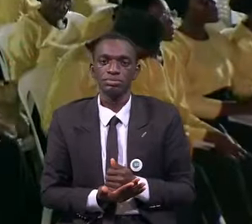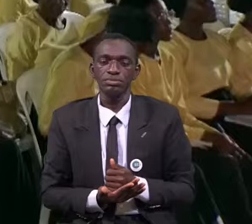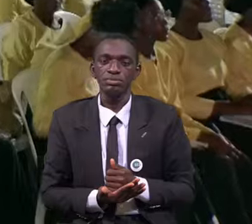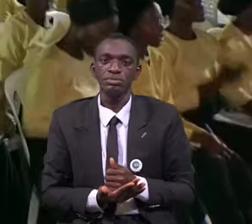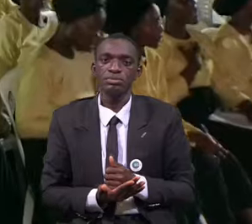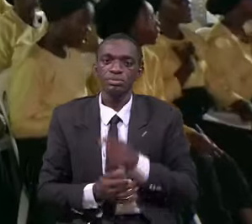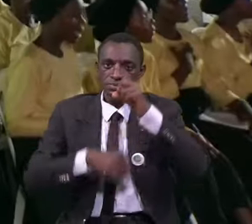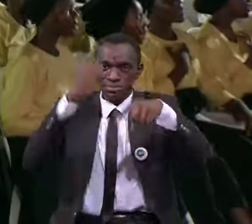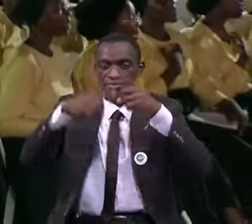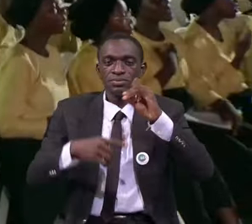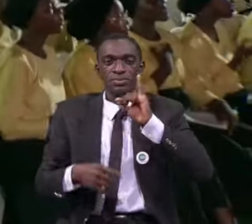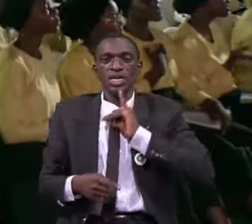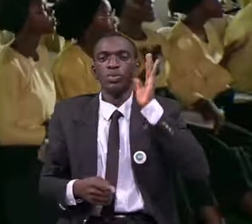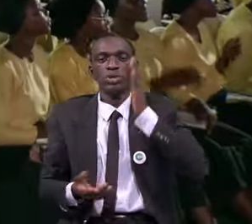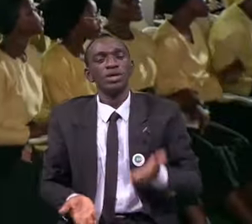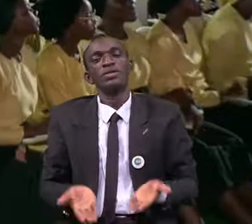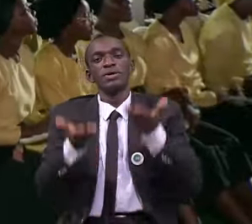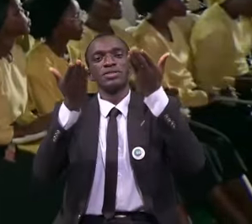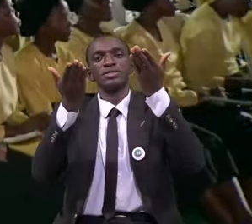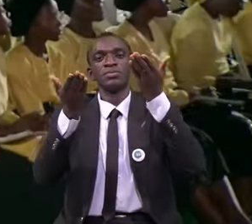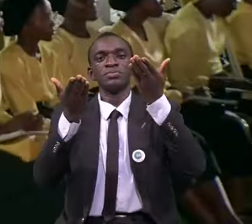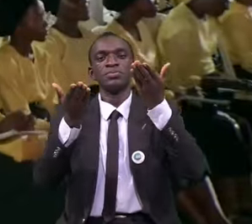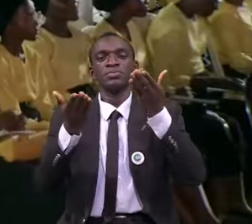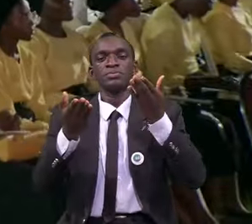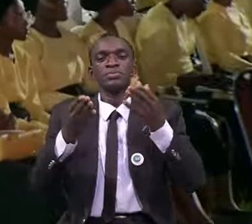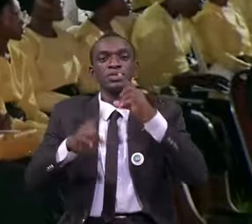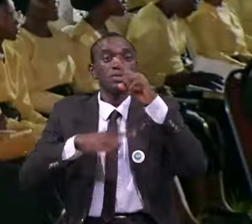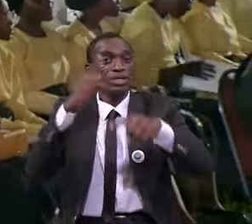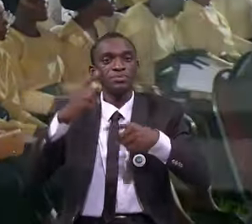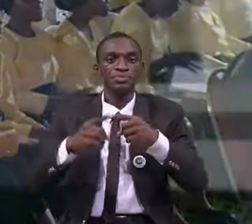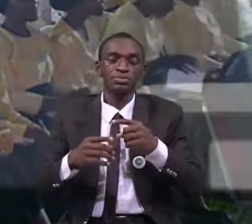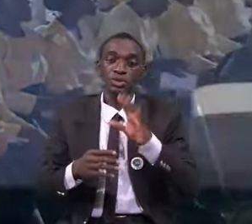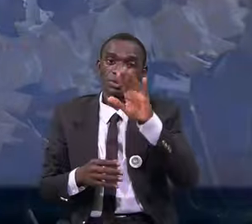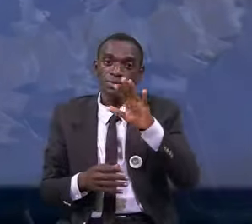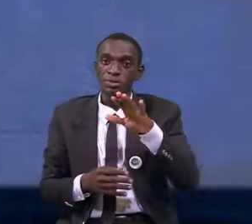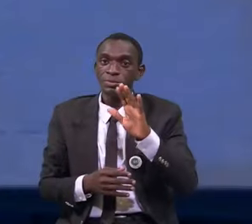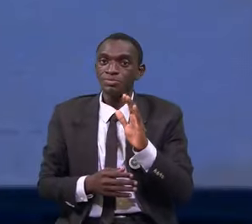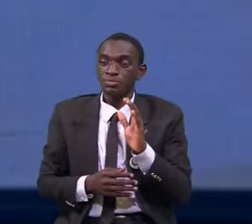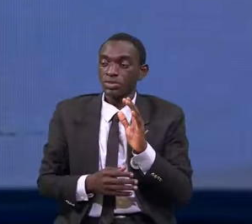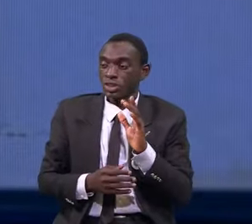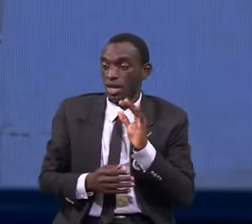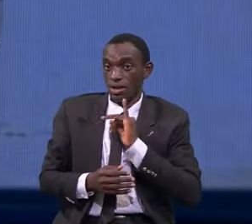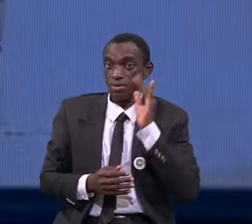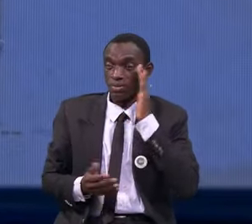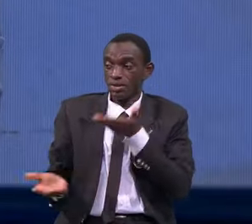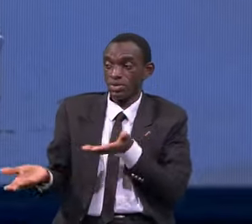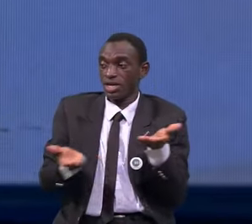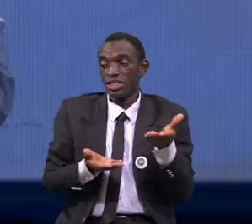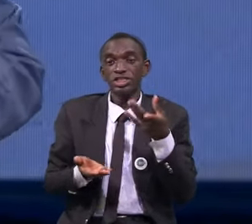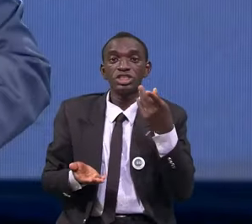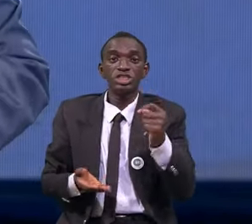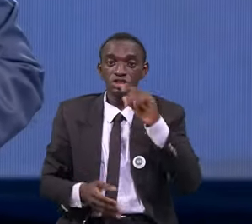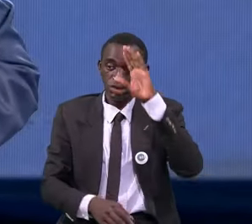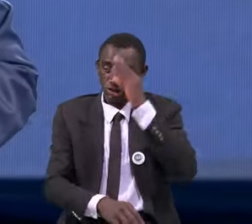I will arise. As they carried that only son of the widow out, and they were going to